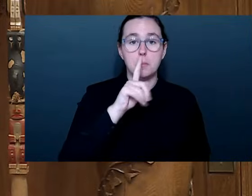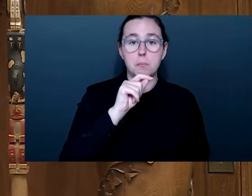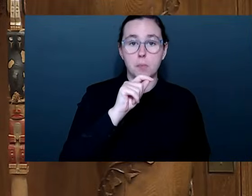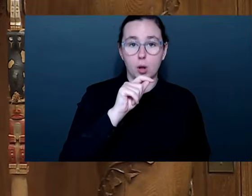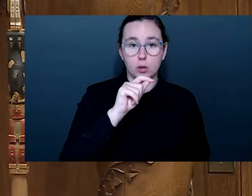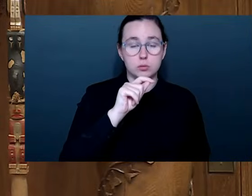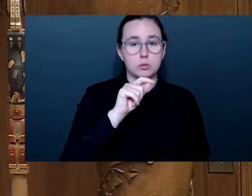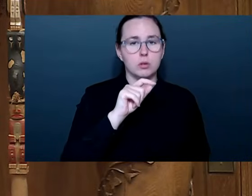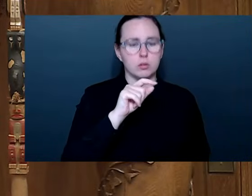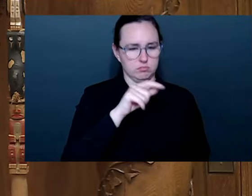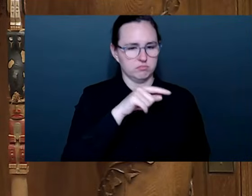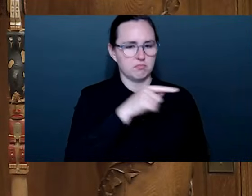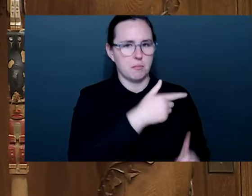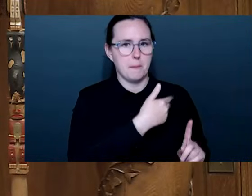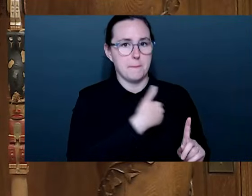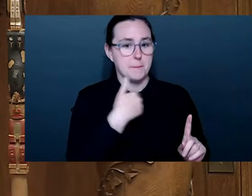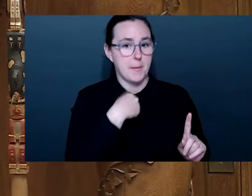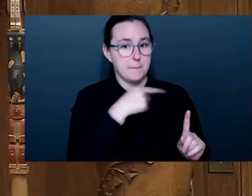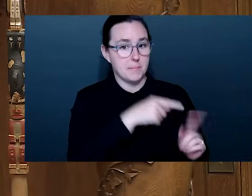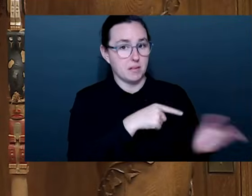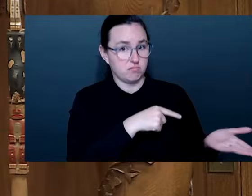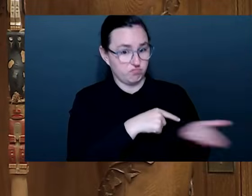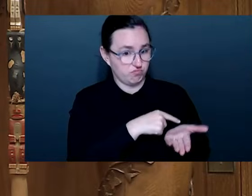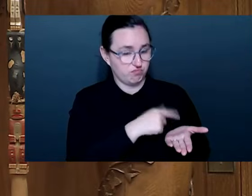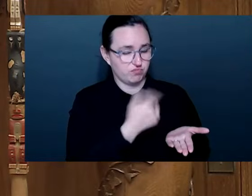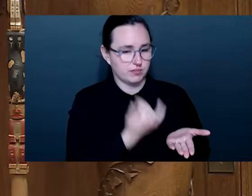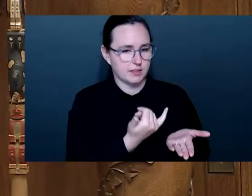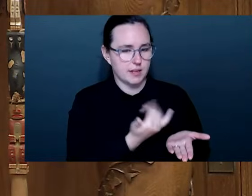Sorry, third party House Leader.